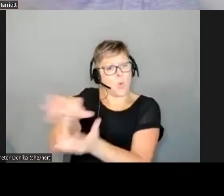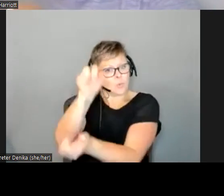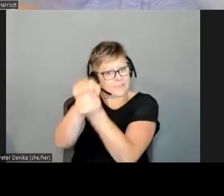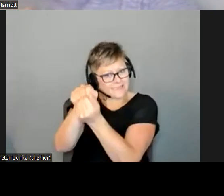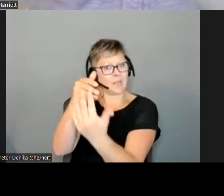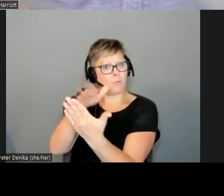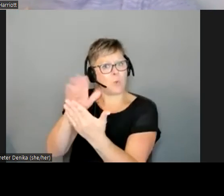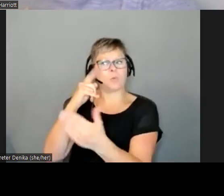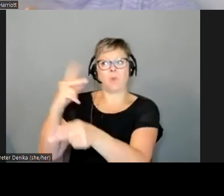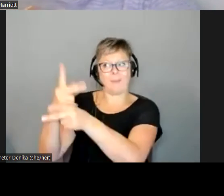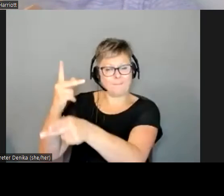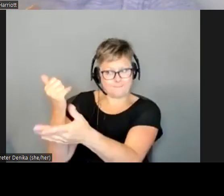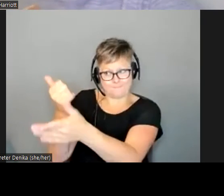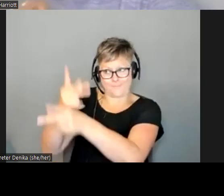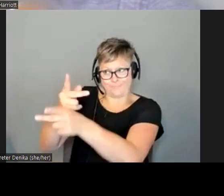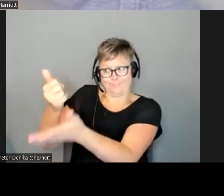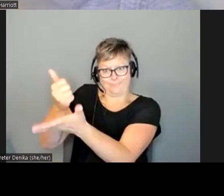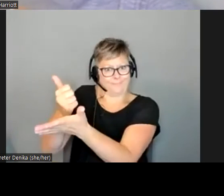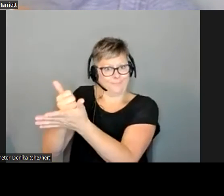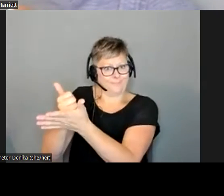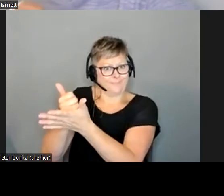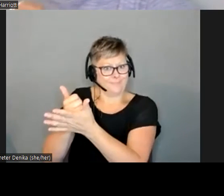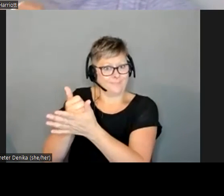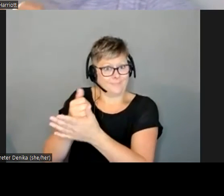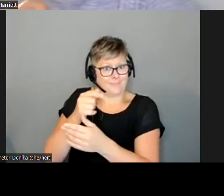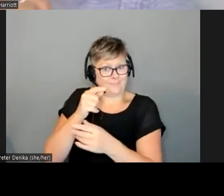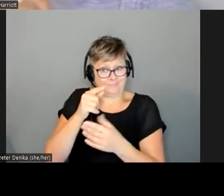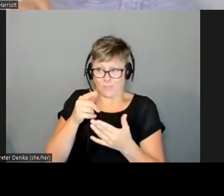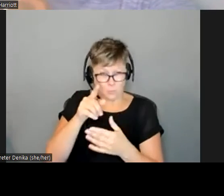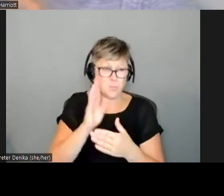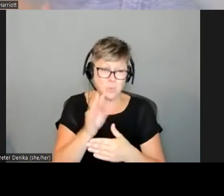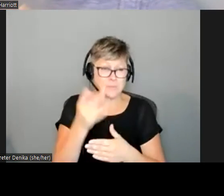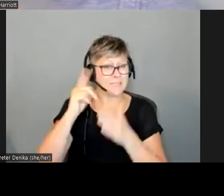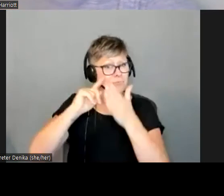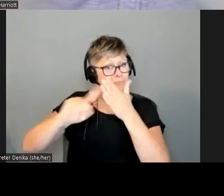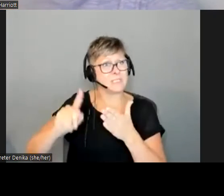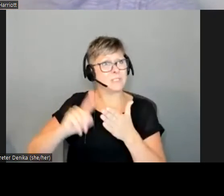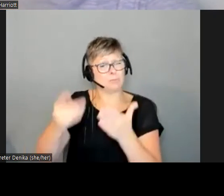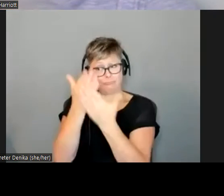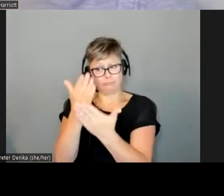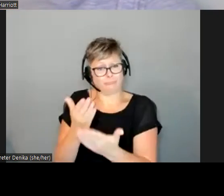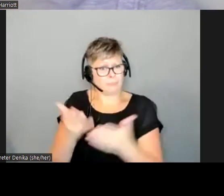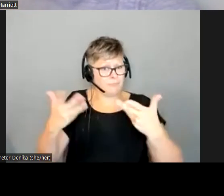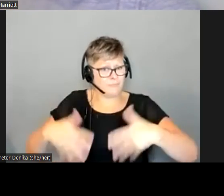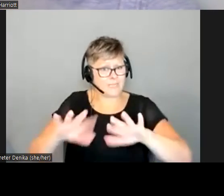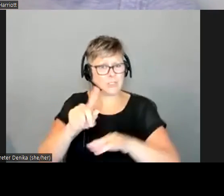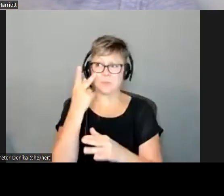there's stats on that, right? You see less admissions. You're seeing people not feeling as stressed at